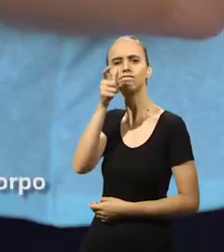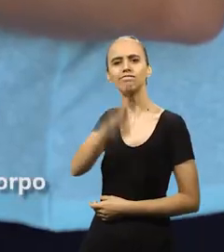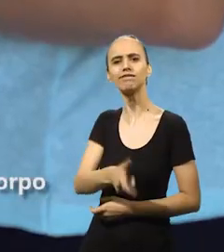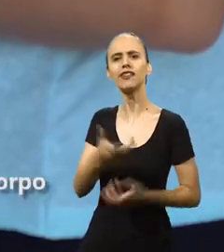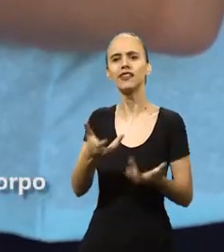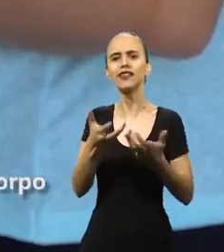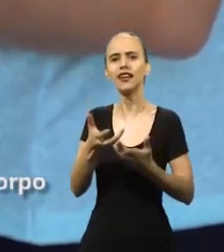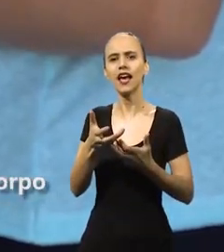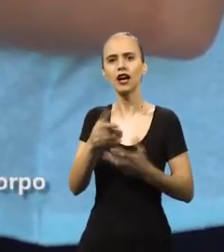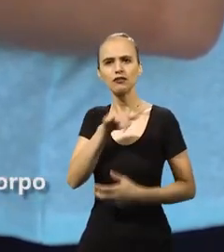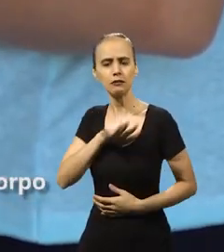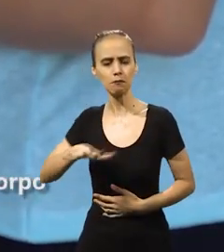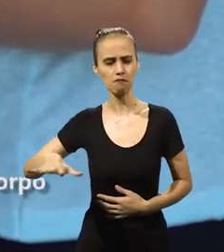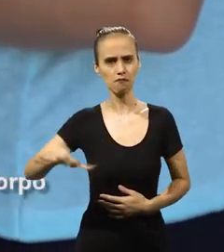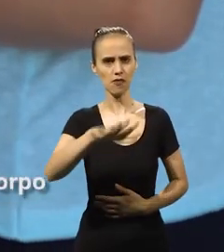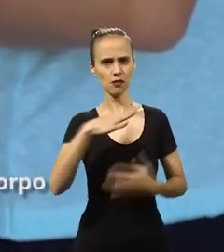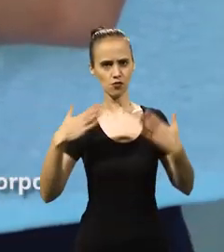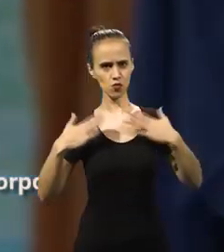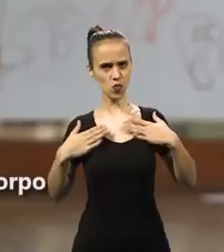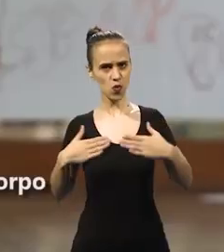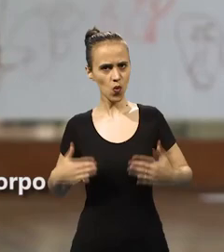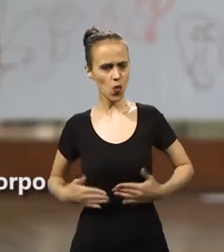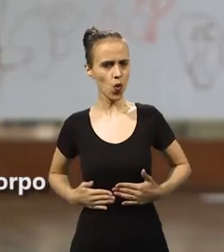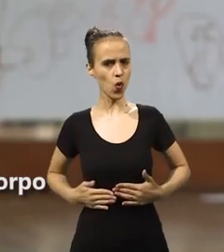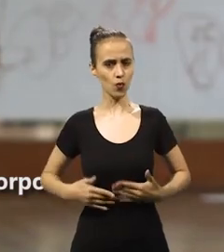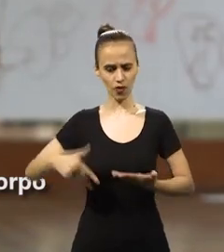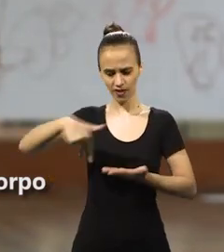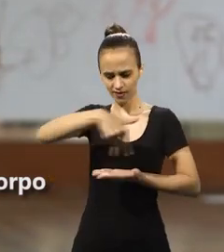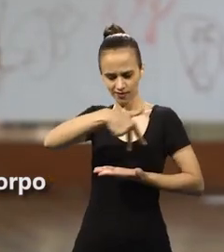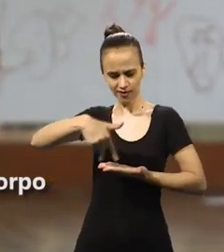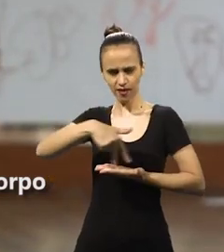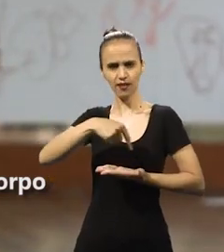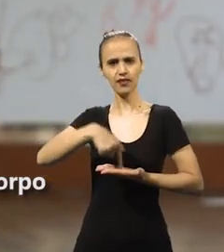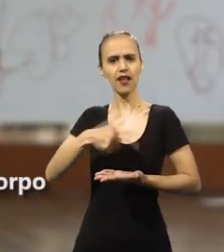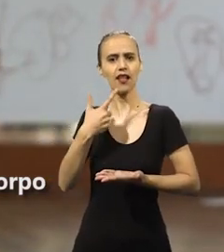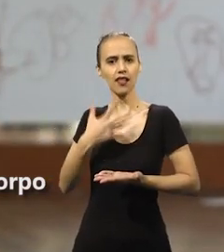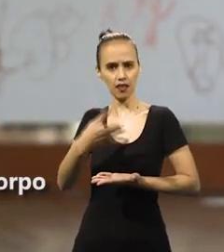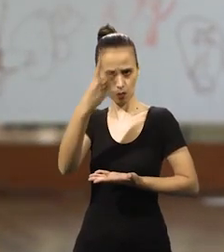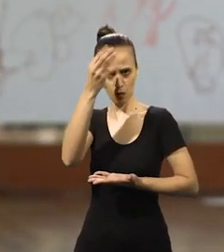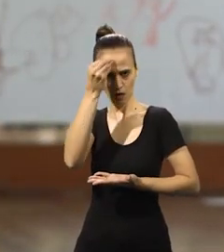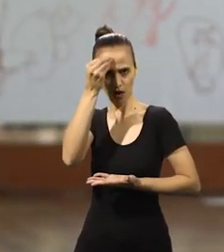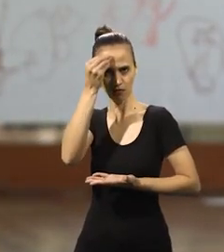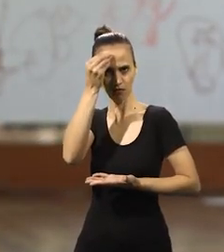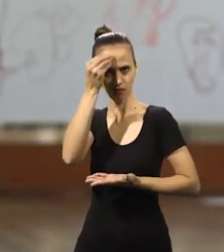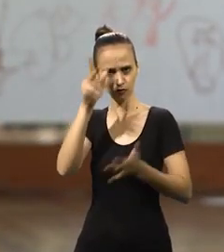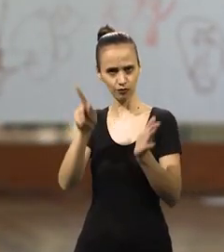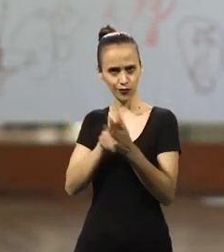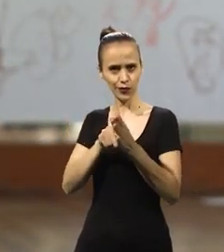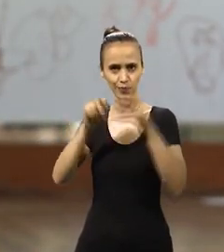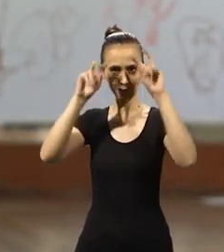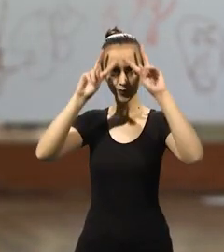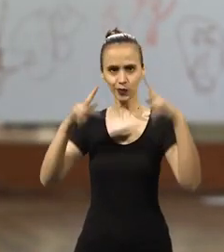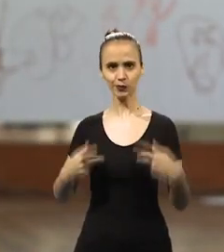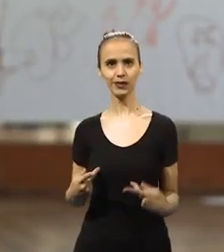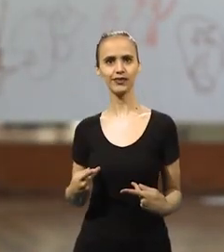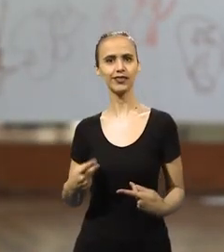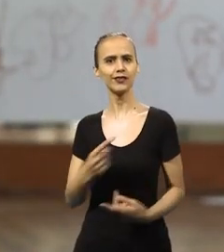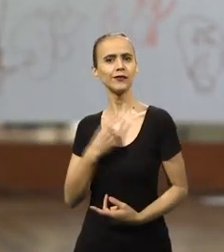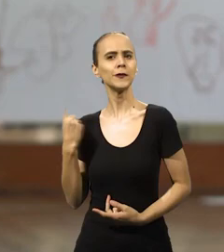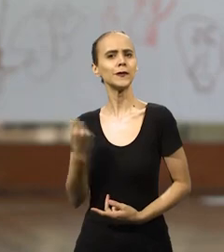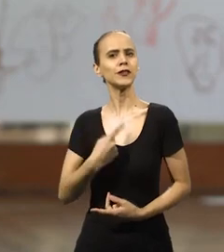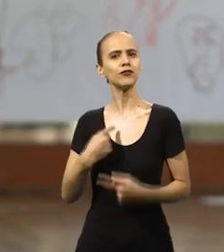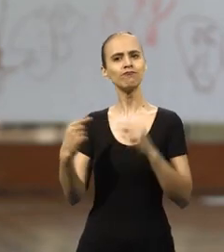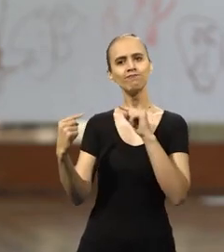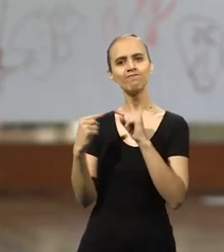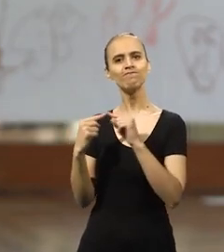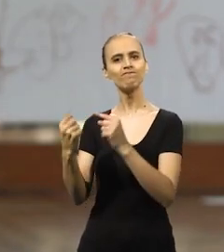interested in exploring the space with the body and using the dance as a language. So we were pretty close.